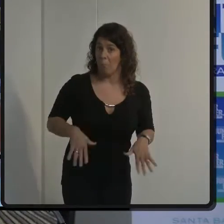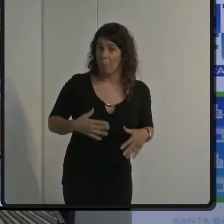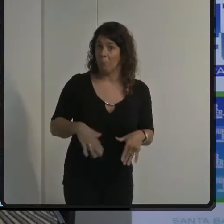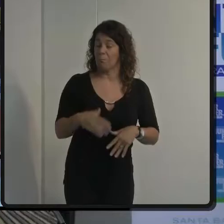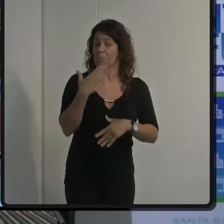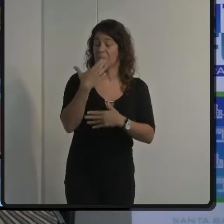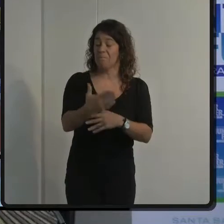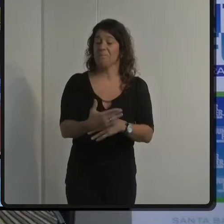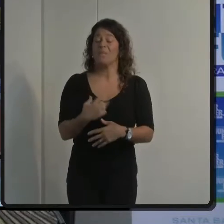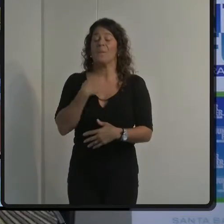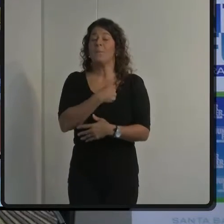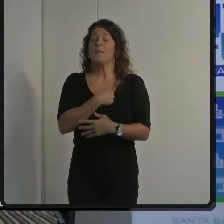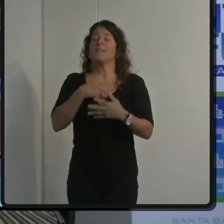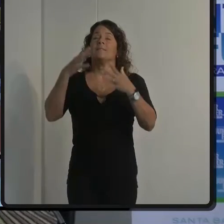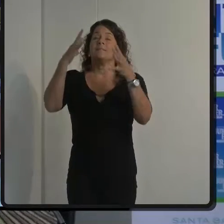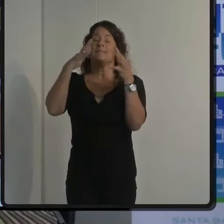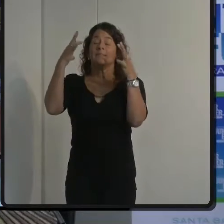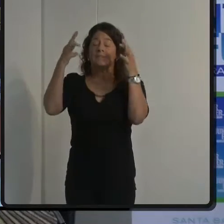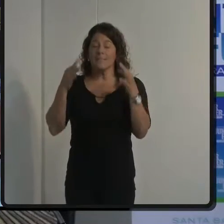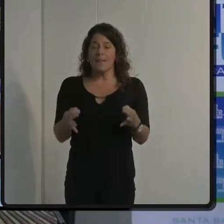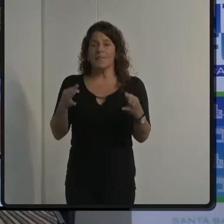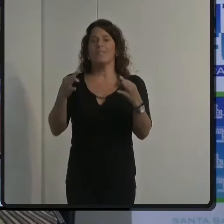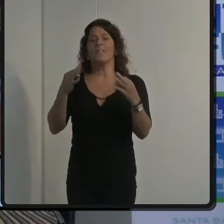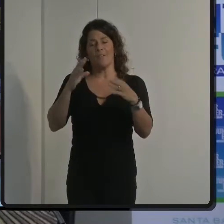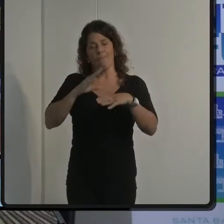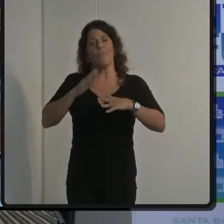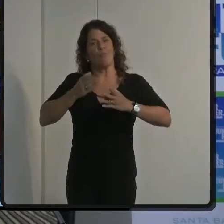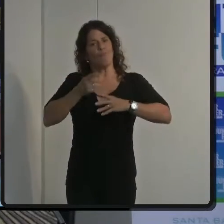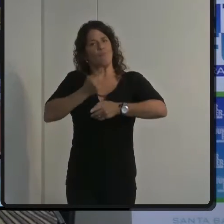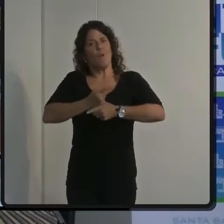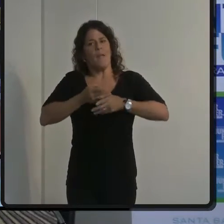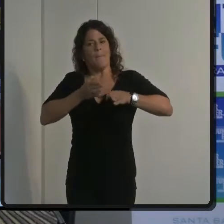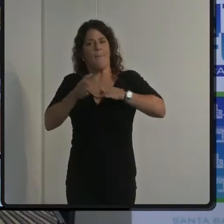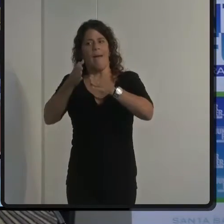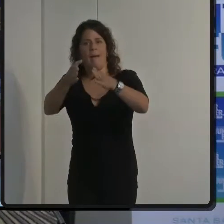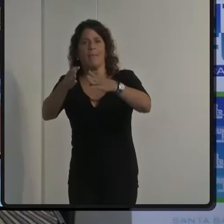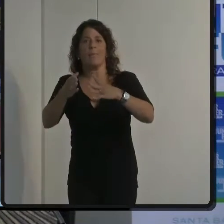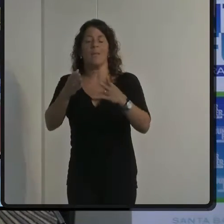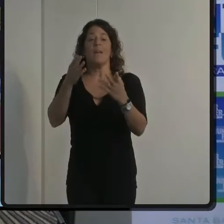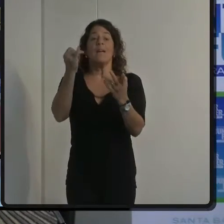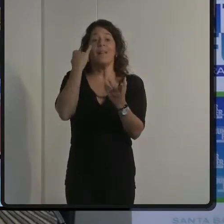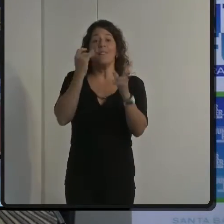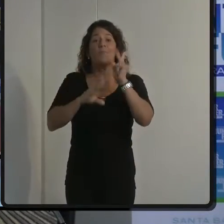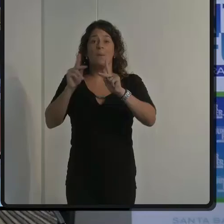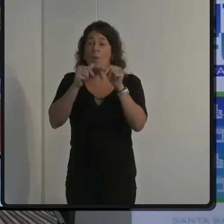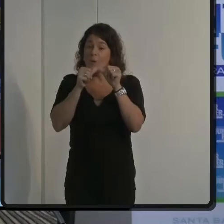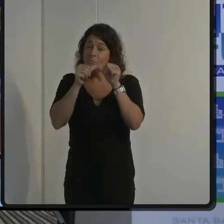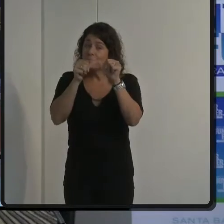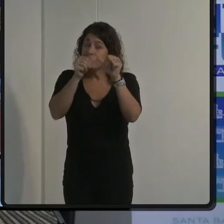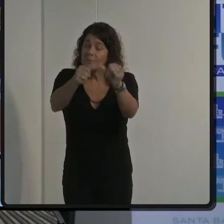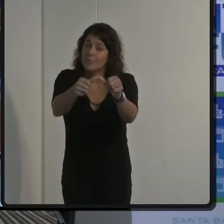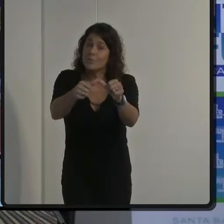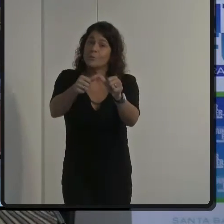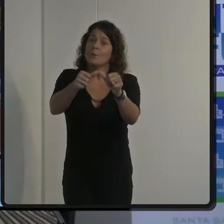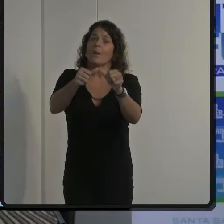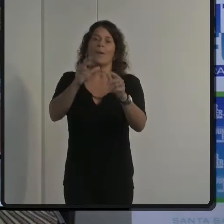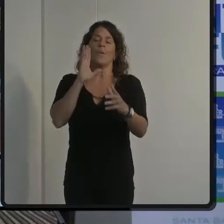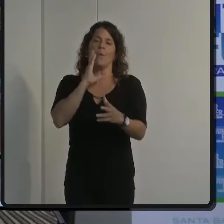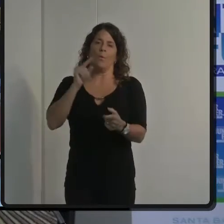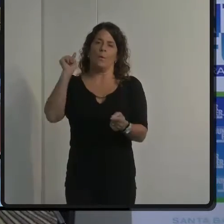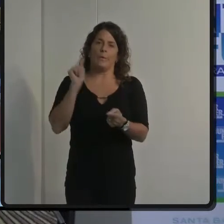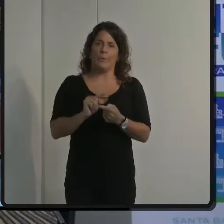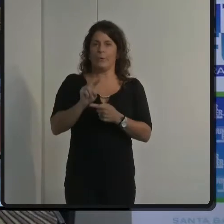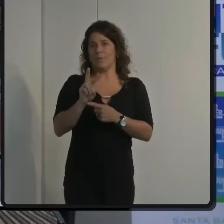are definitely on the right path, and we urge everyone to continue with their efforts in order to reduce the virus spread even